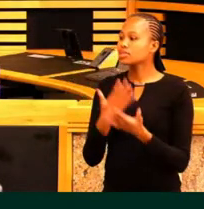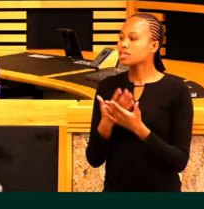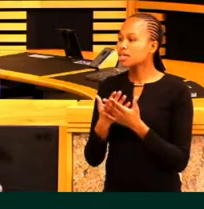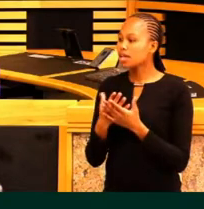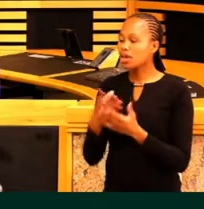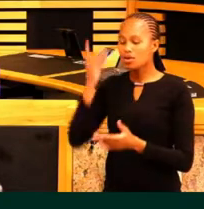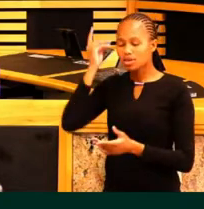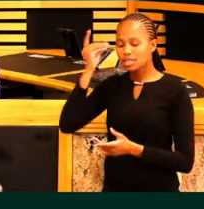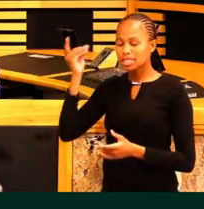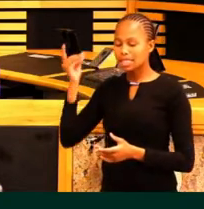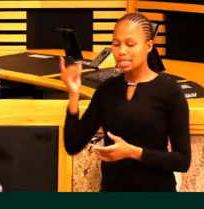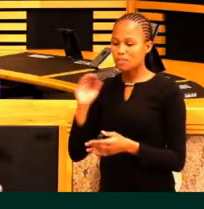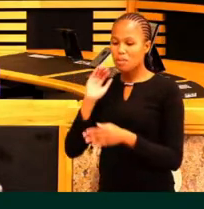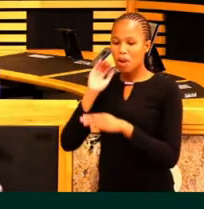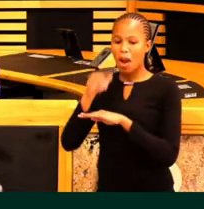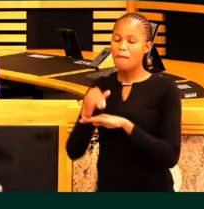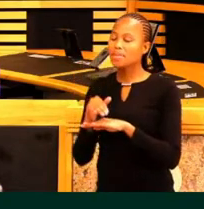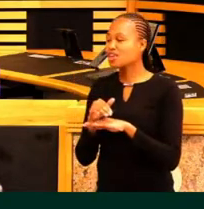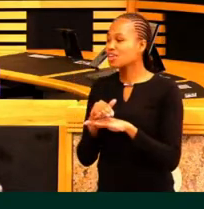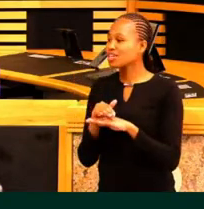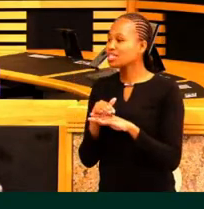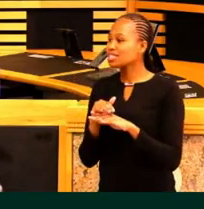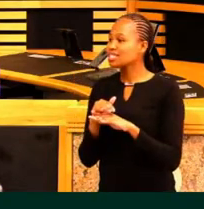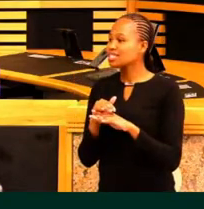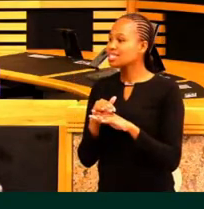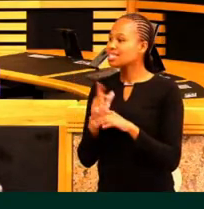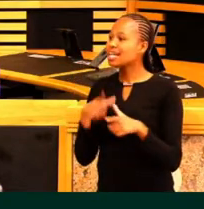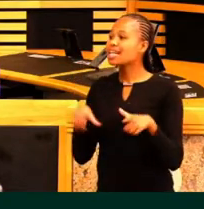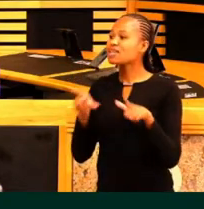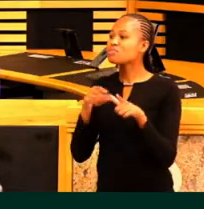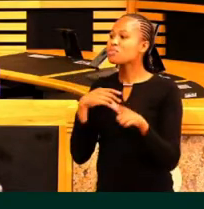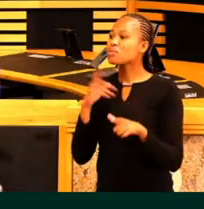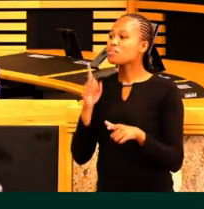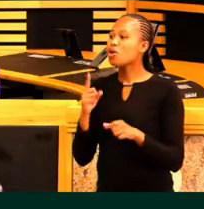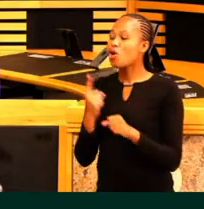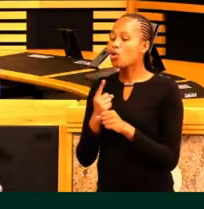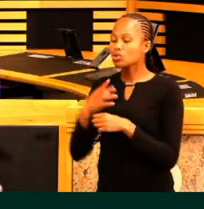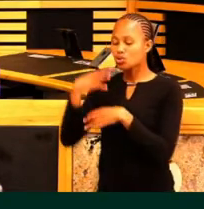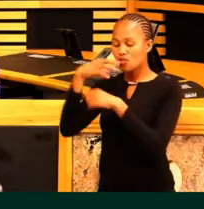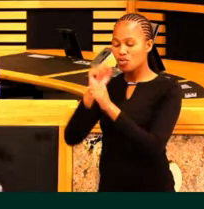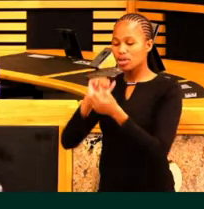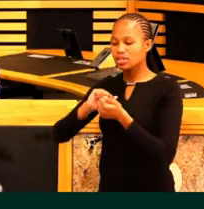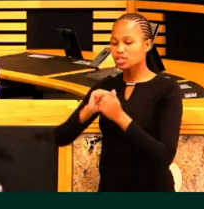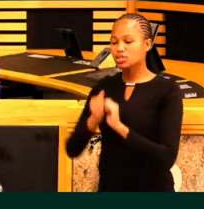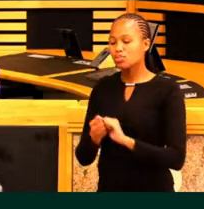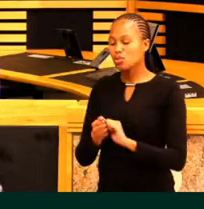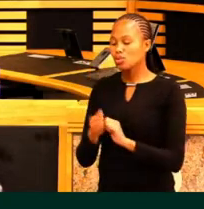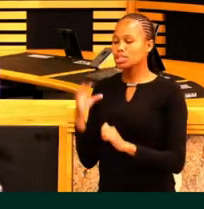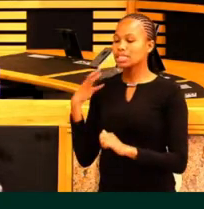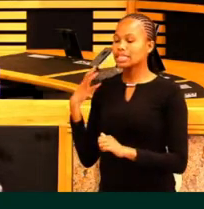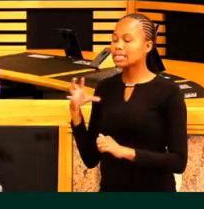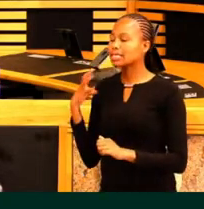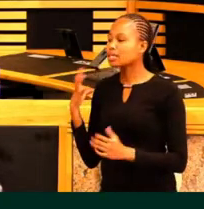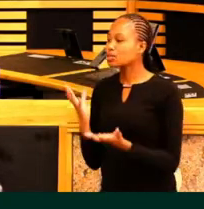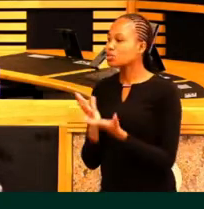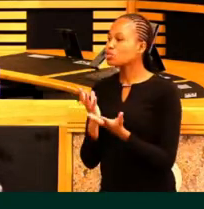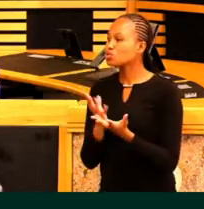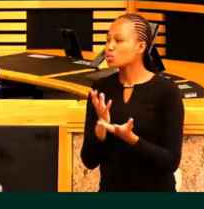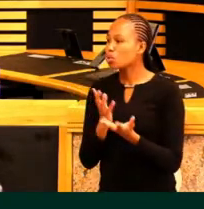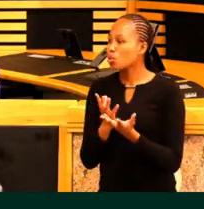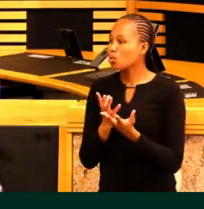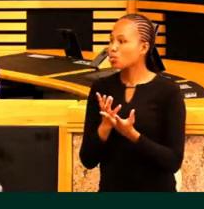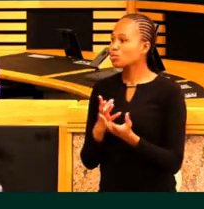beyond the limits we should also focus on Sports clinics in primary schools and high schools